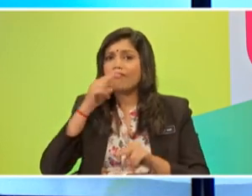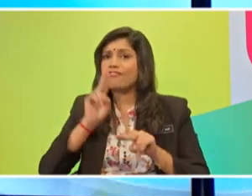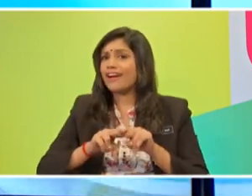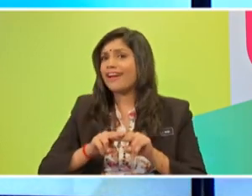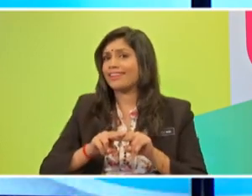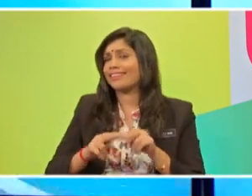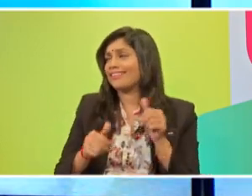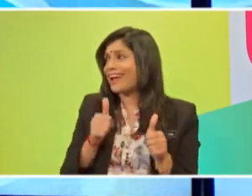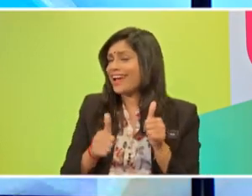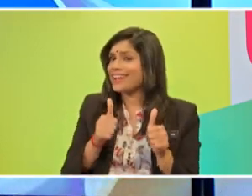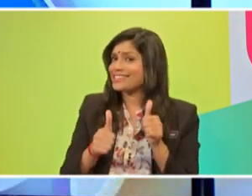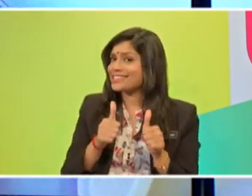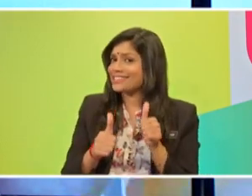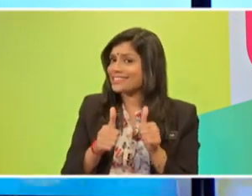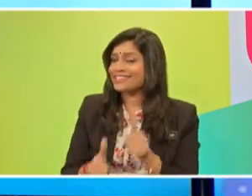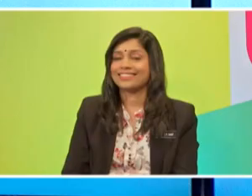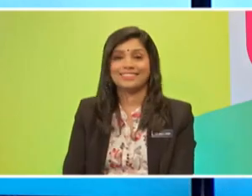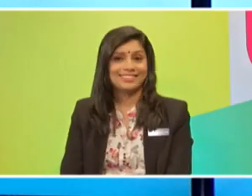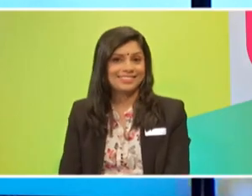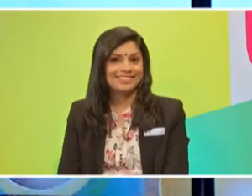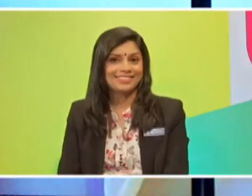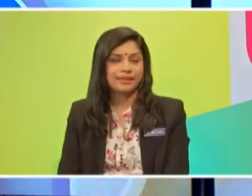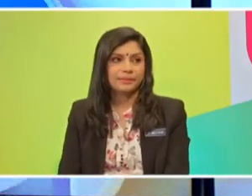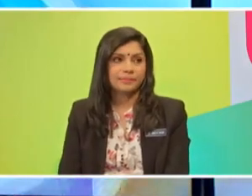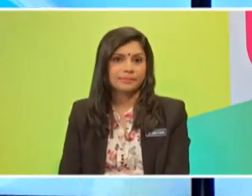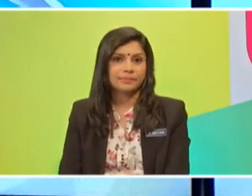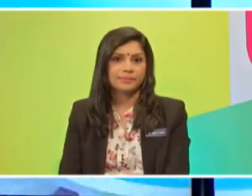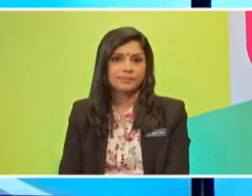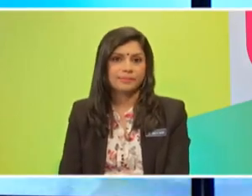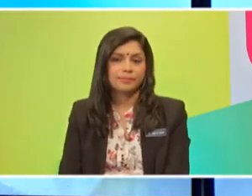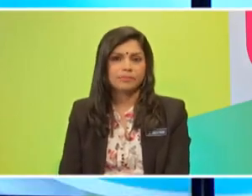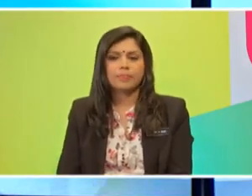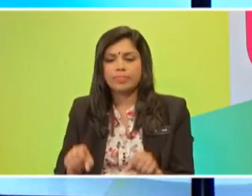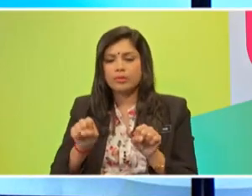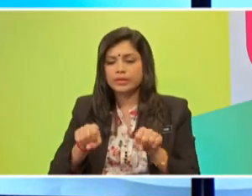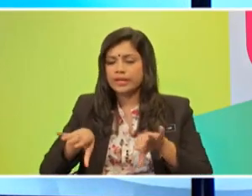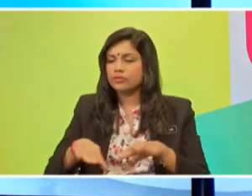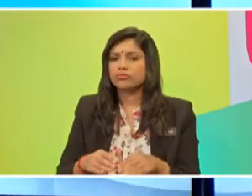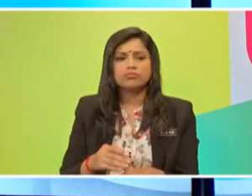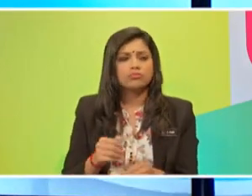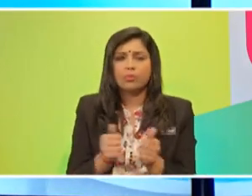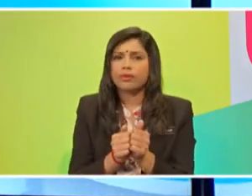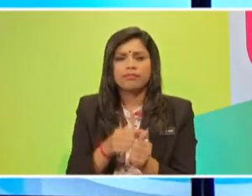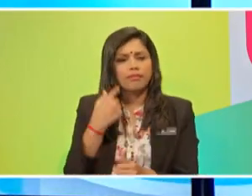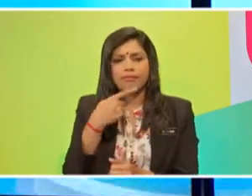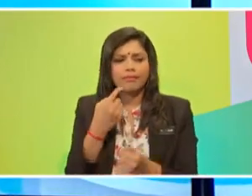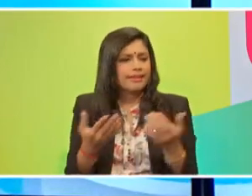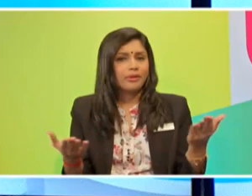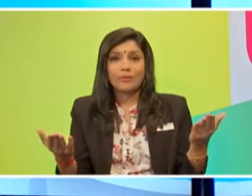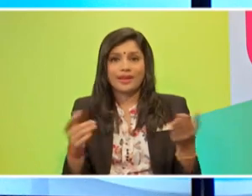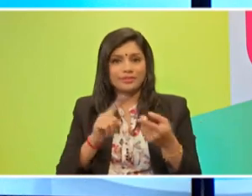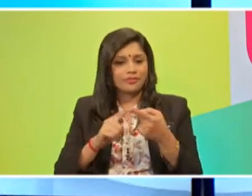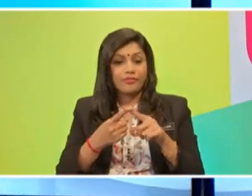friends watching at home and also with their parents or even with their elder brother or sister can do together and also